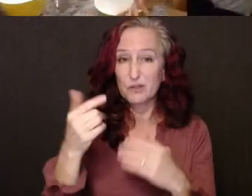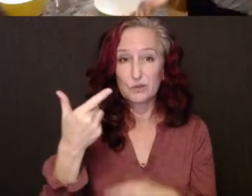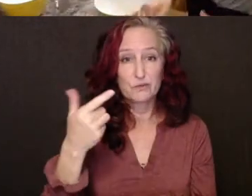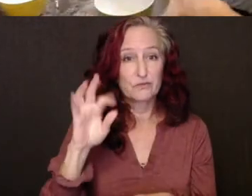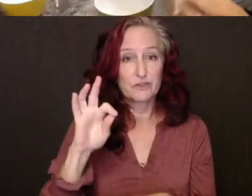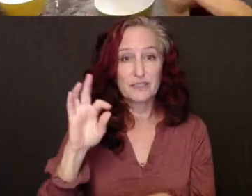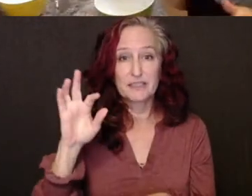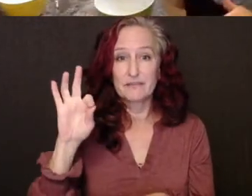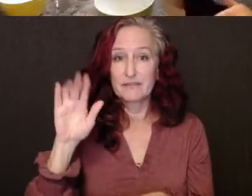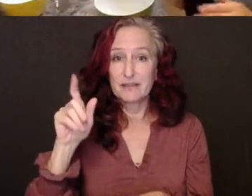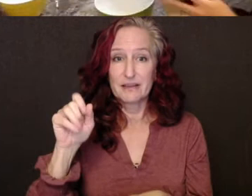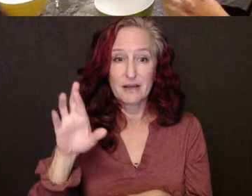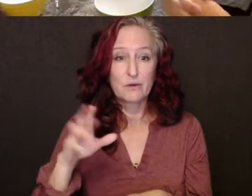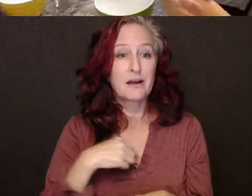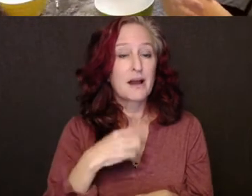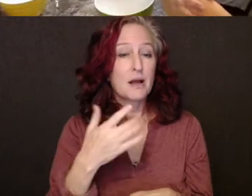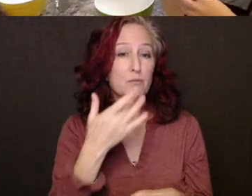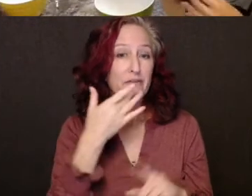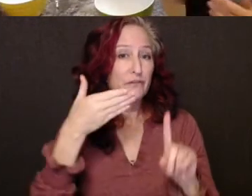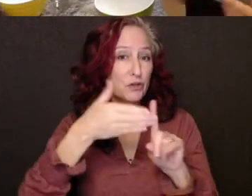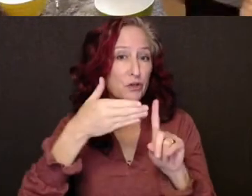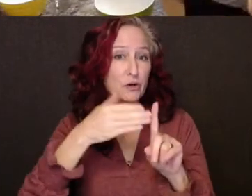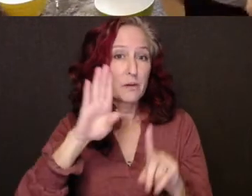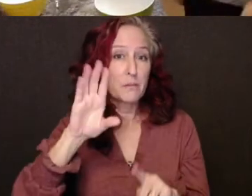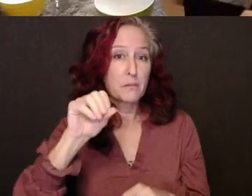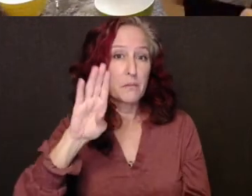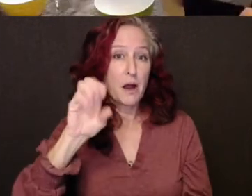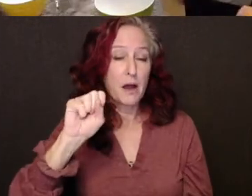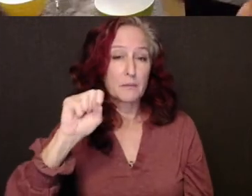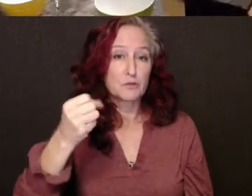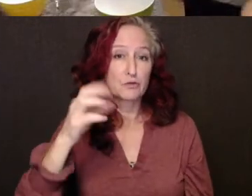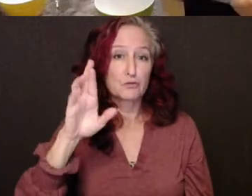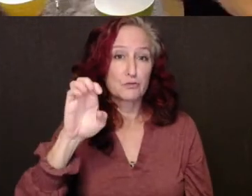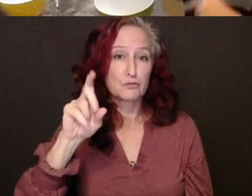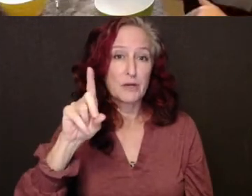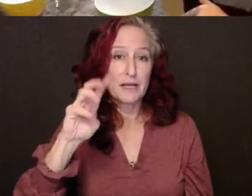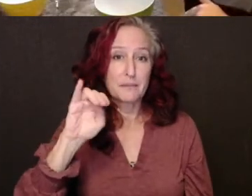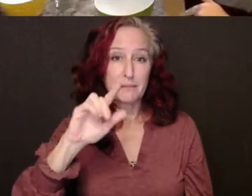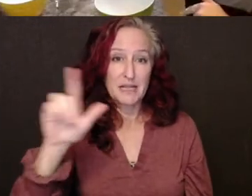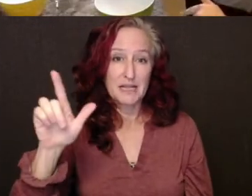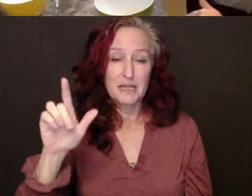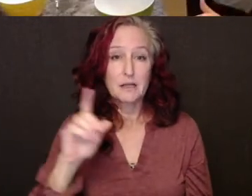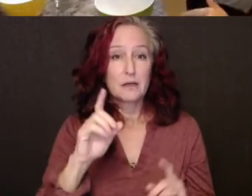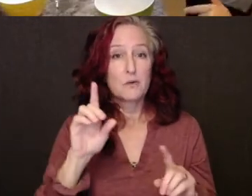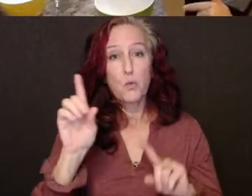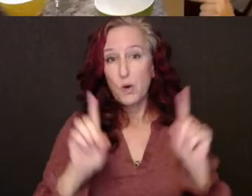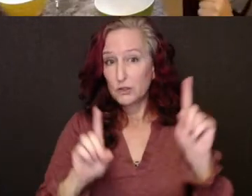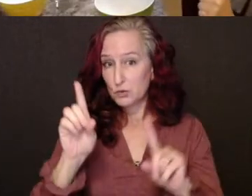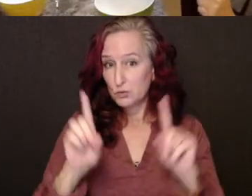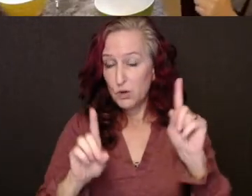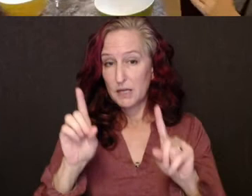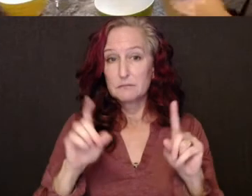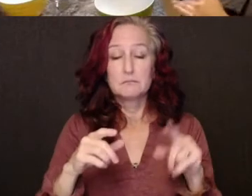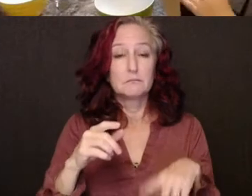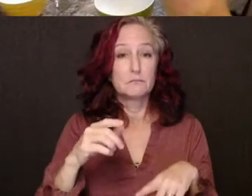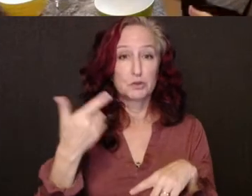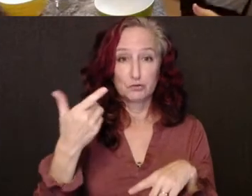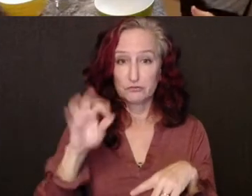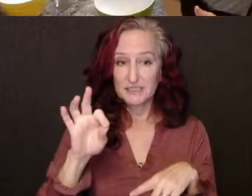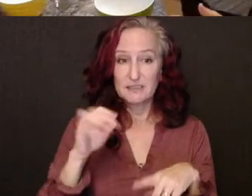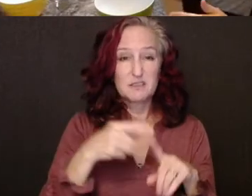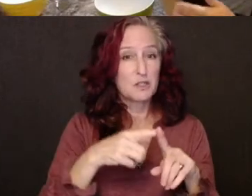But you can use just completely all-purpose flour. And if you're gluten-free, these bake really well in gluten-free. So you would just use